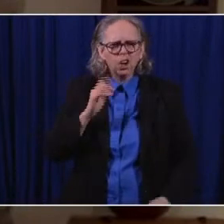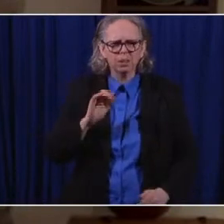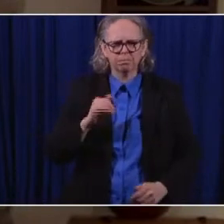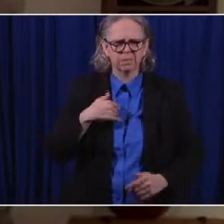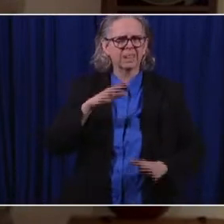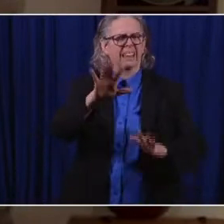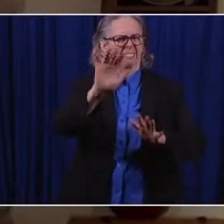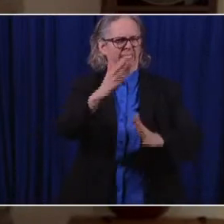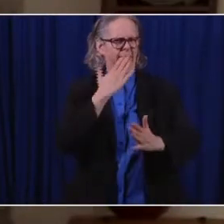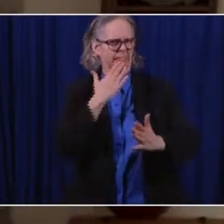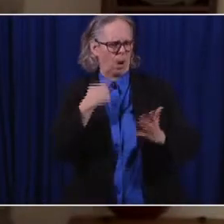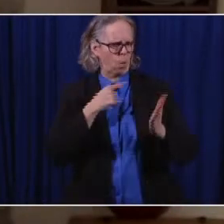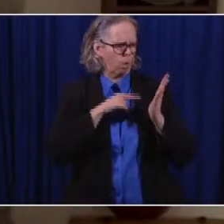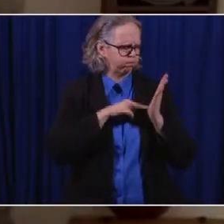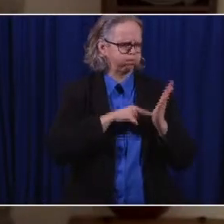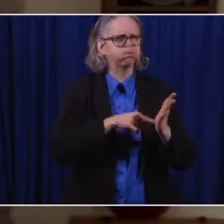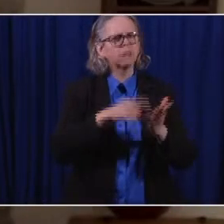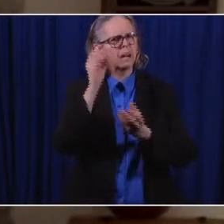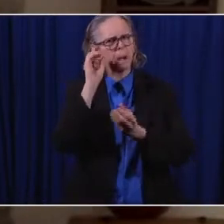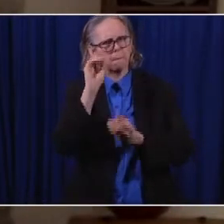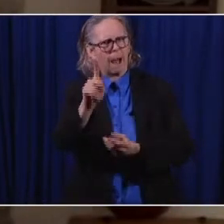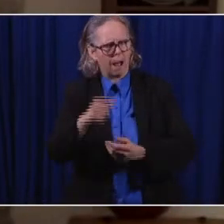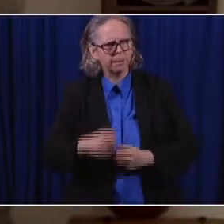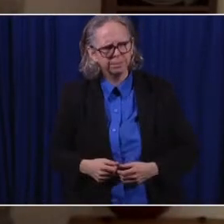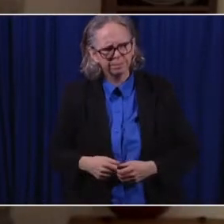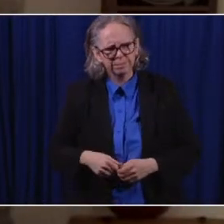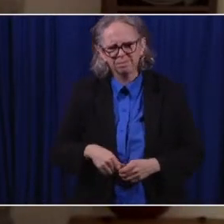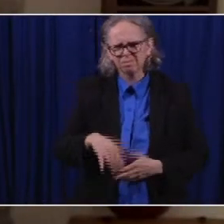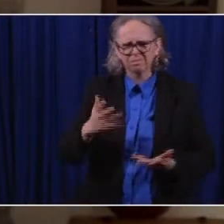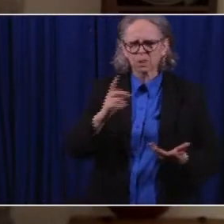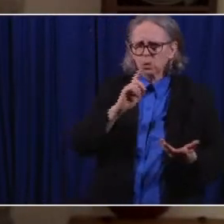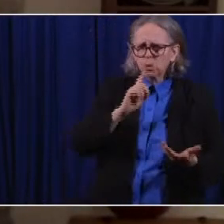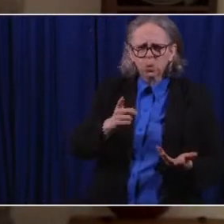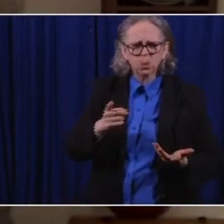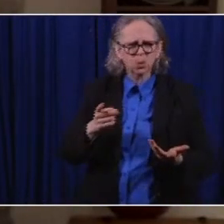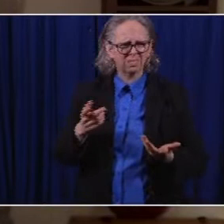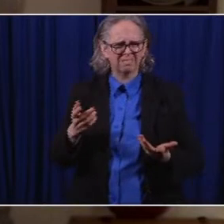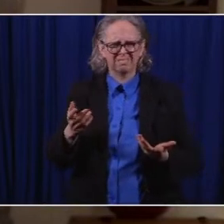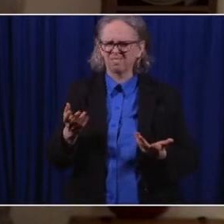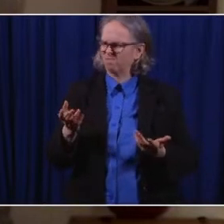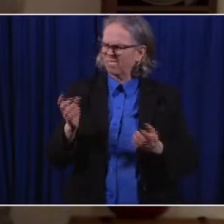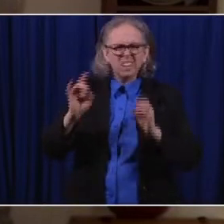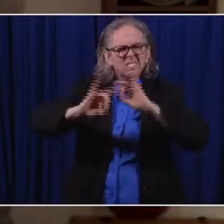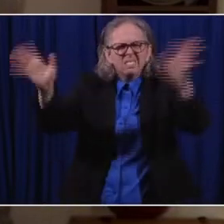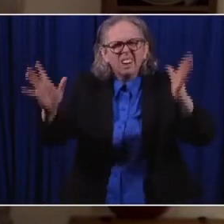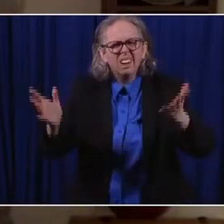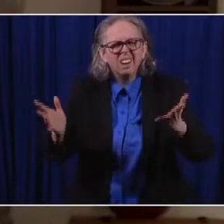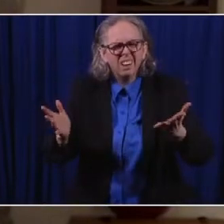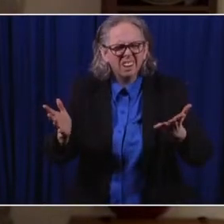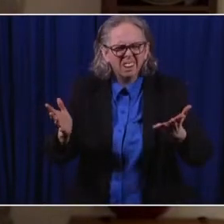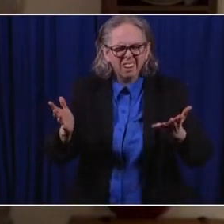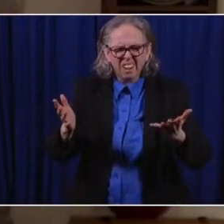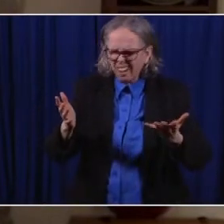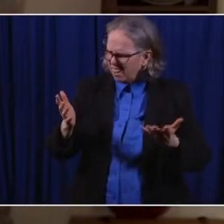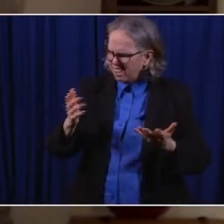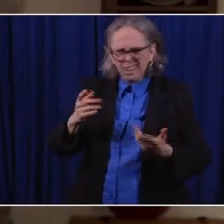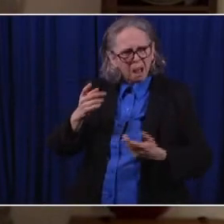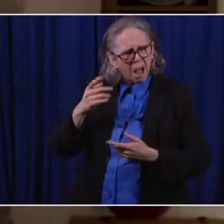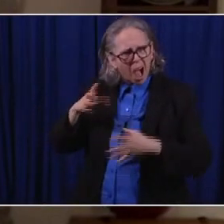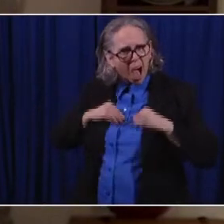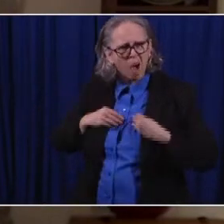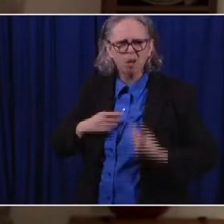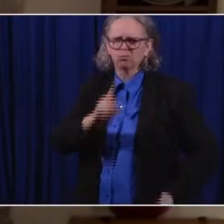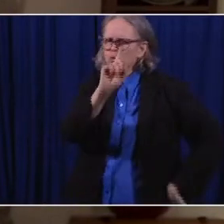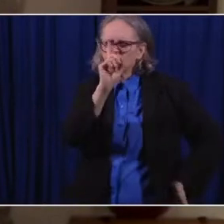will report back. I mean, if that is true, that would be totally outrageous. That would be